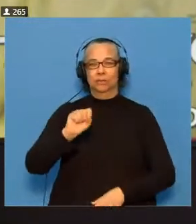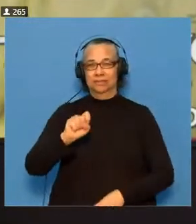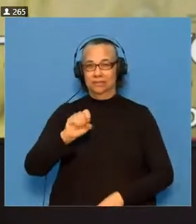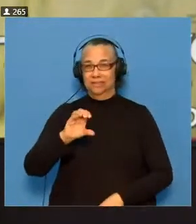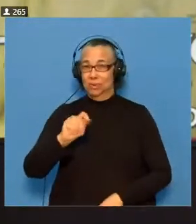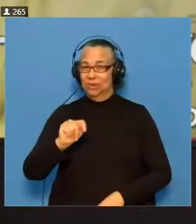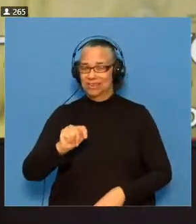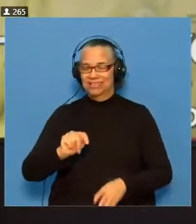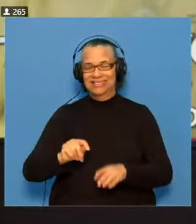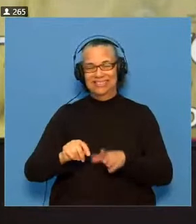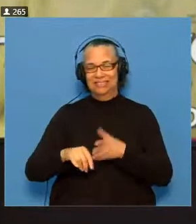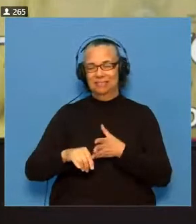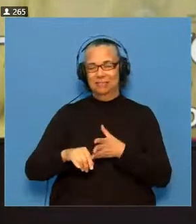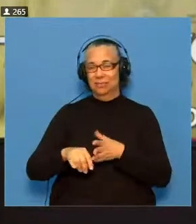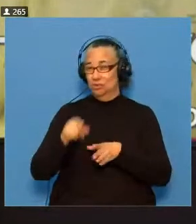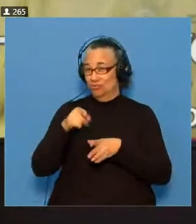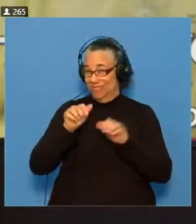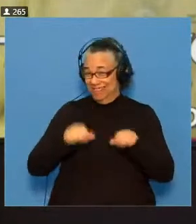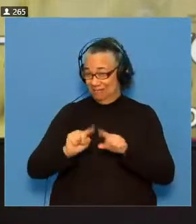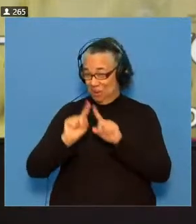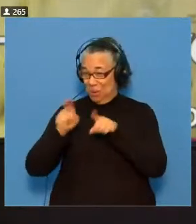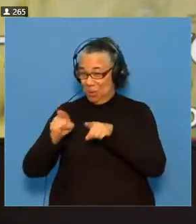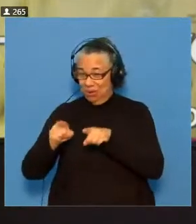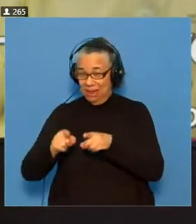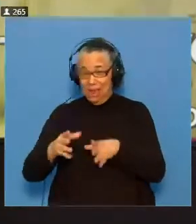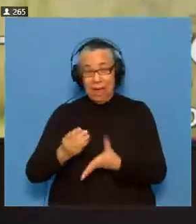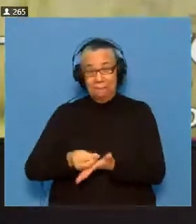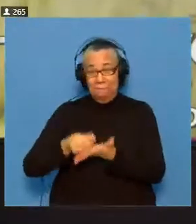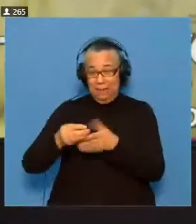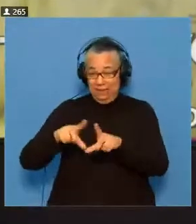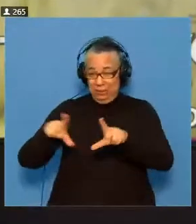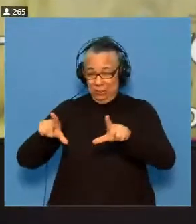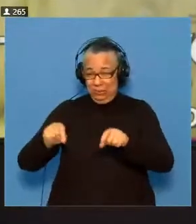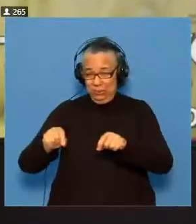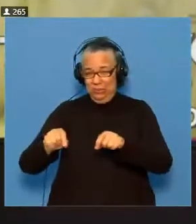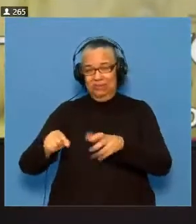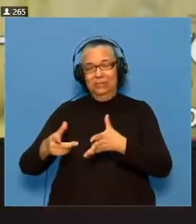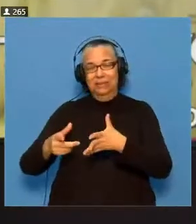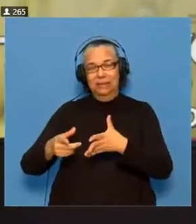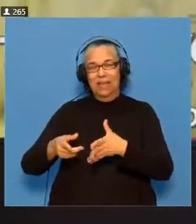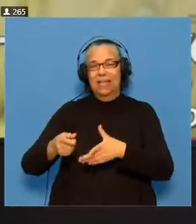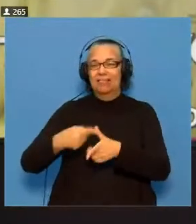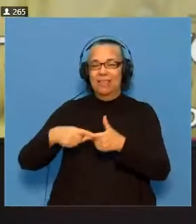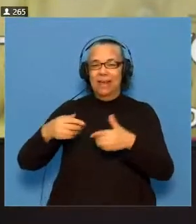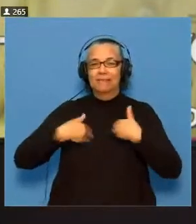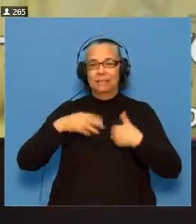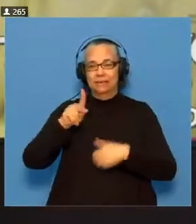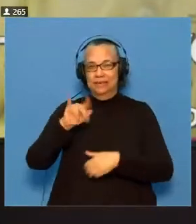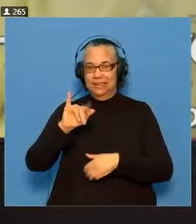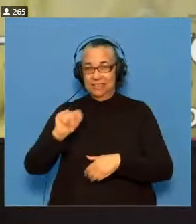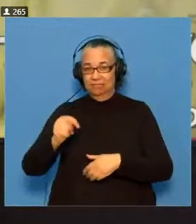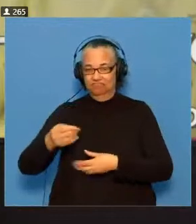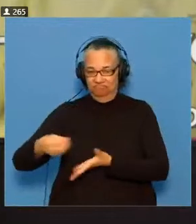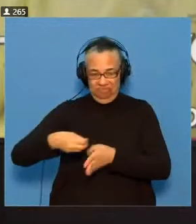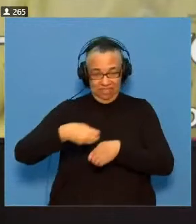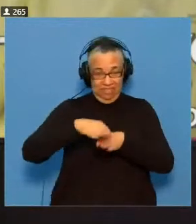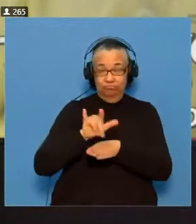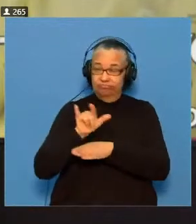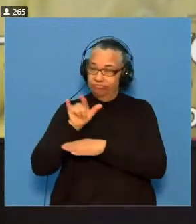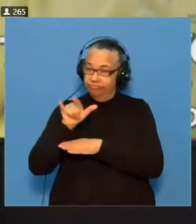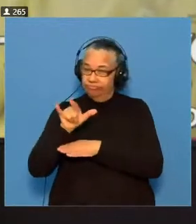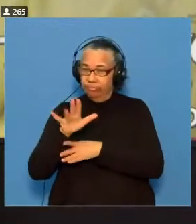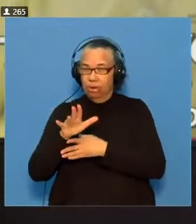from Costco.com and have the kit shipped to your overseas accommodation, or purchase the test kit from